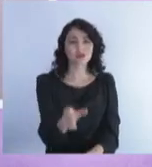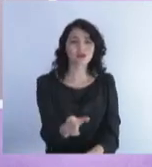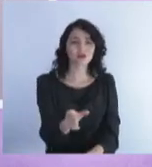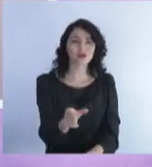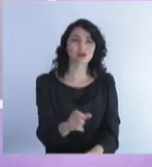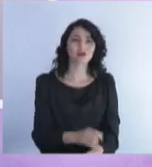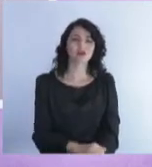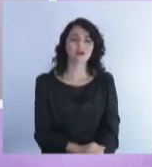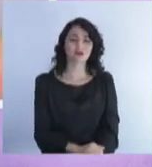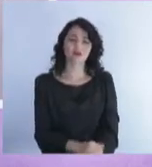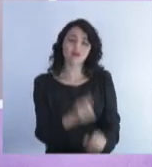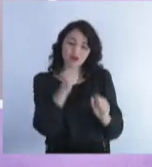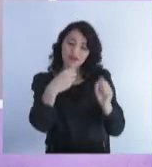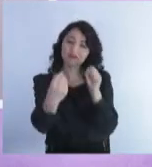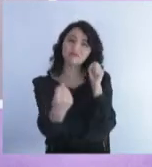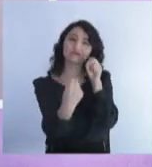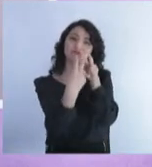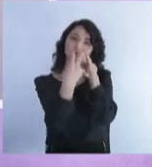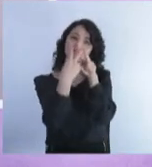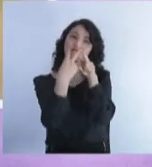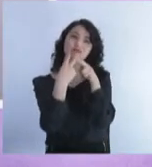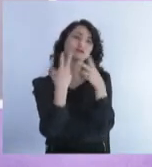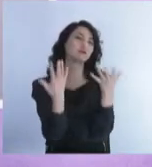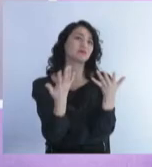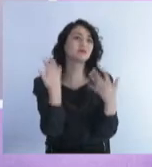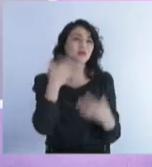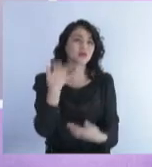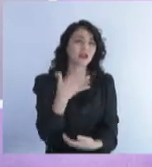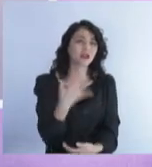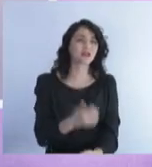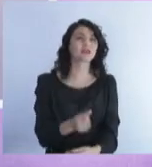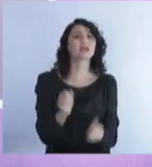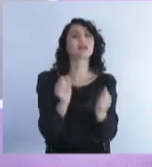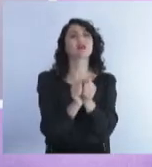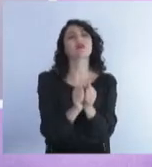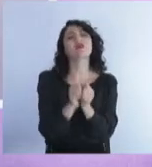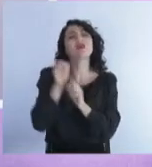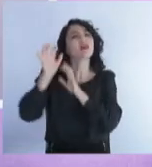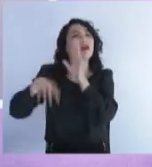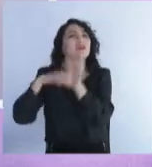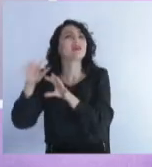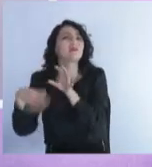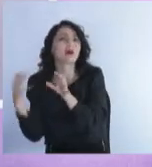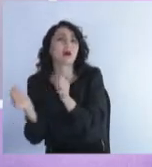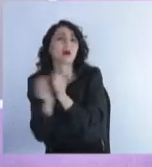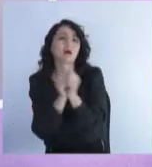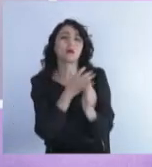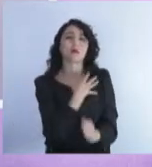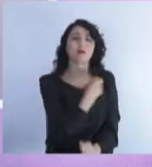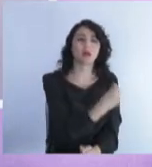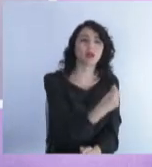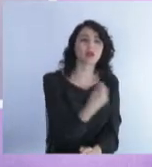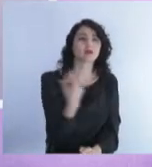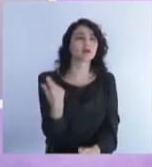restore yourself, whatever that may be. You know, being with your favorite pet, you're being with a child,